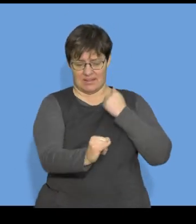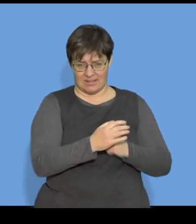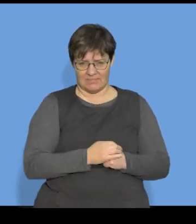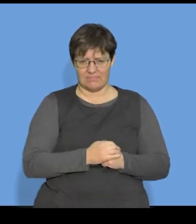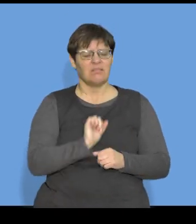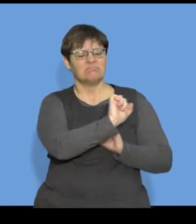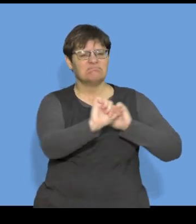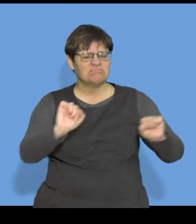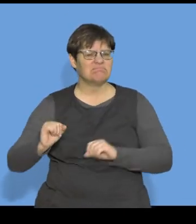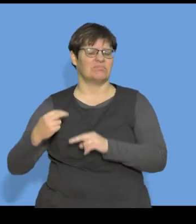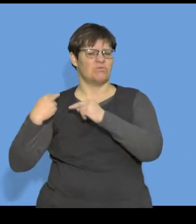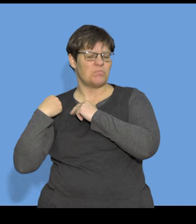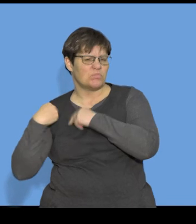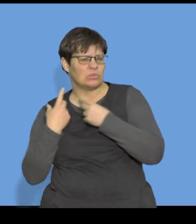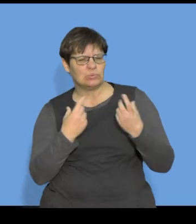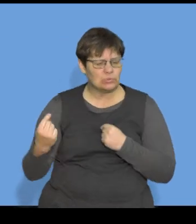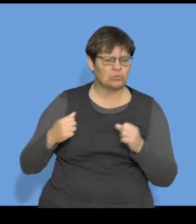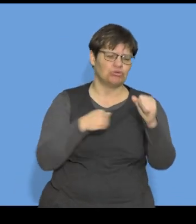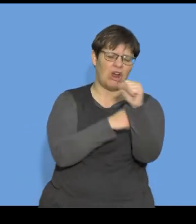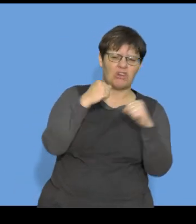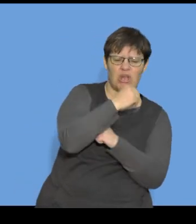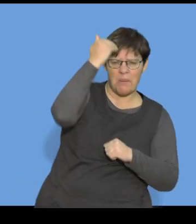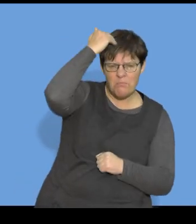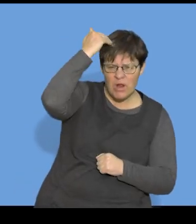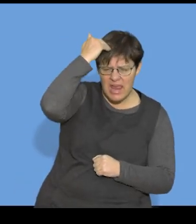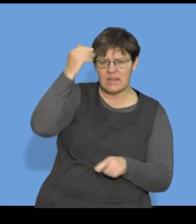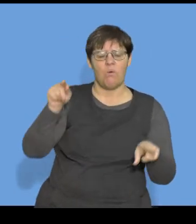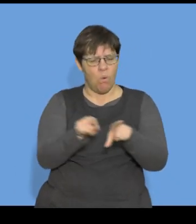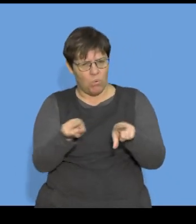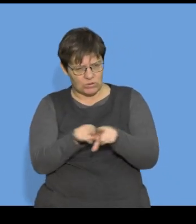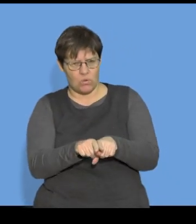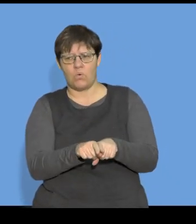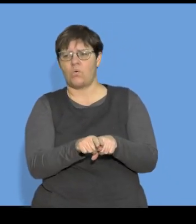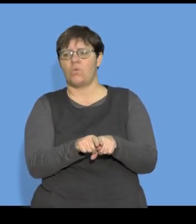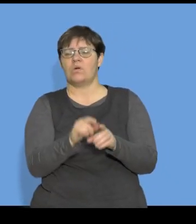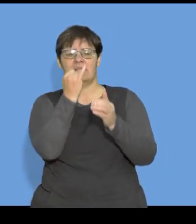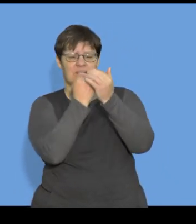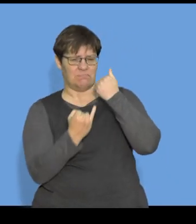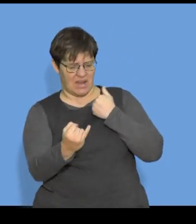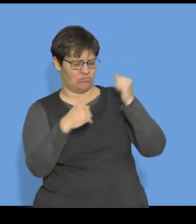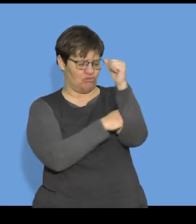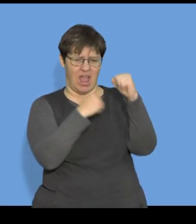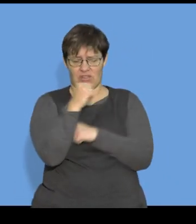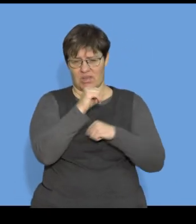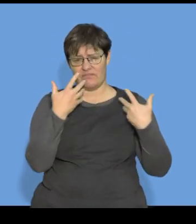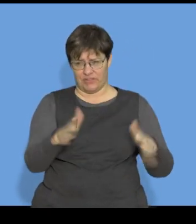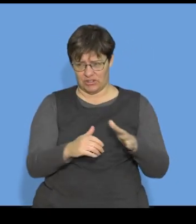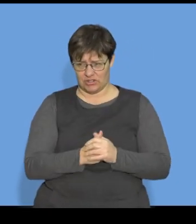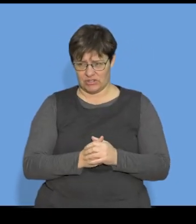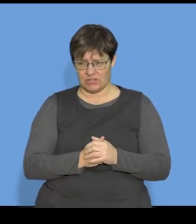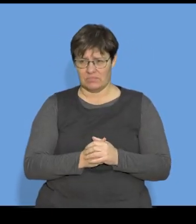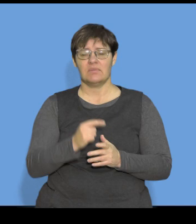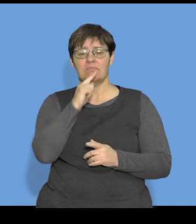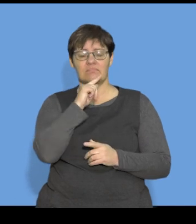cord. Functions, we did the functions and the structure of the brain. And again, the spinal